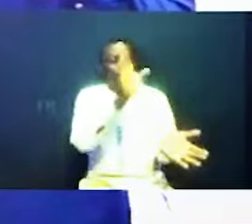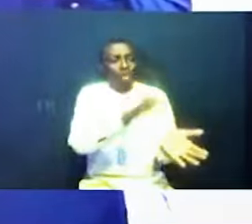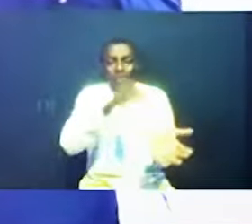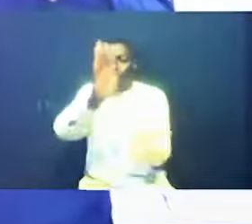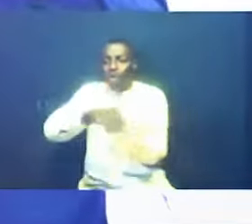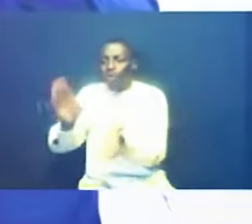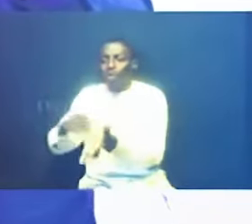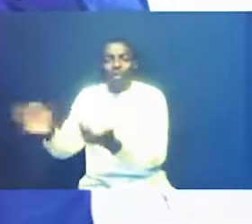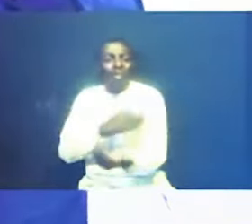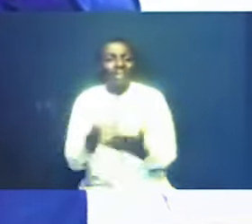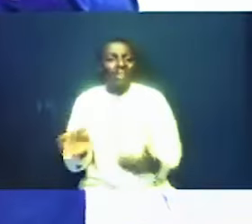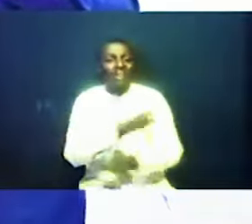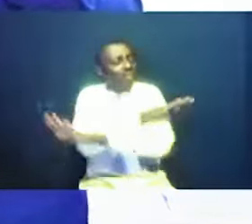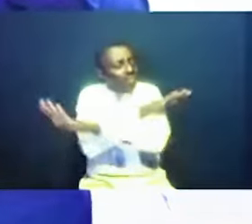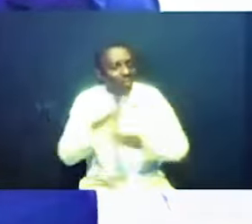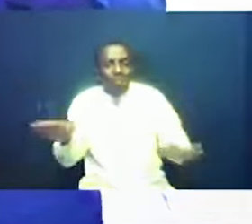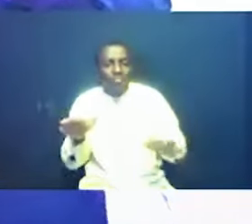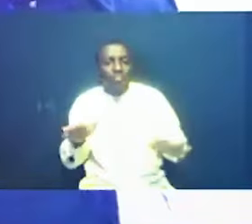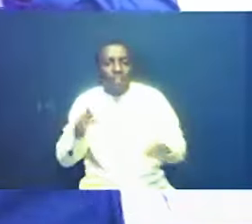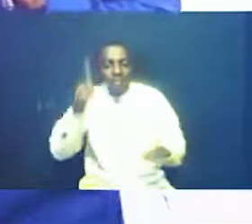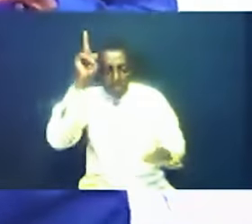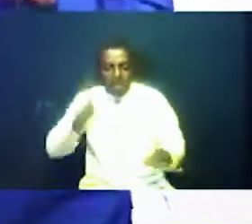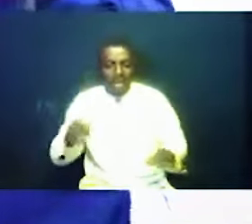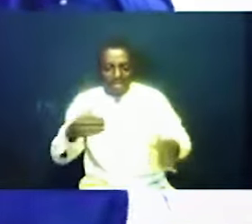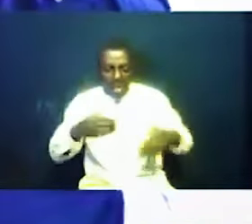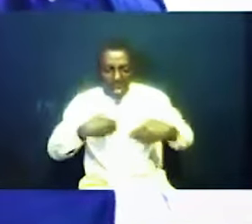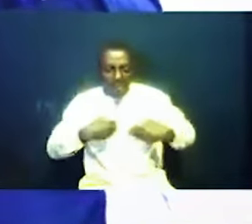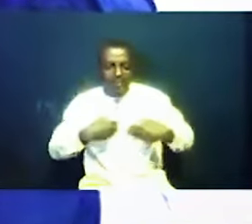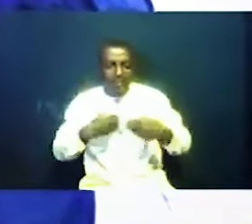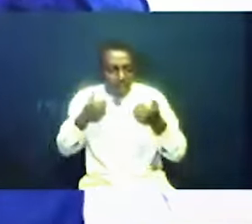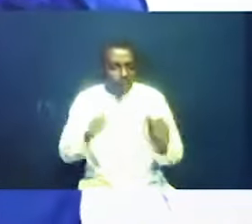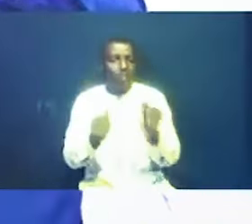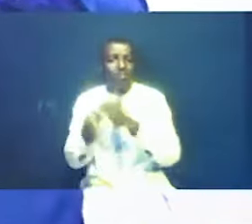Set the boundaries very, very clear.